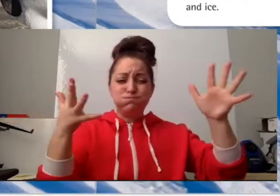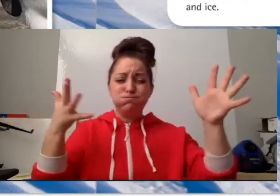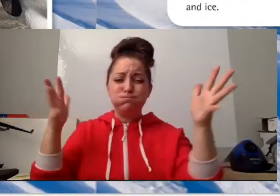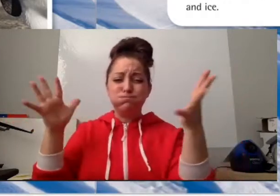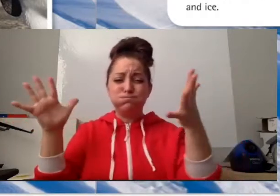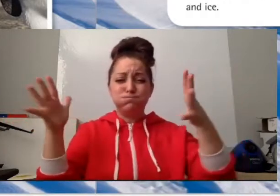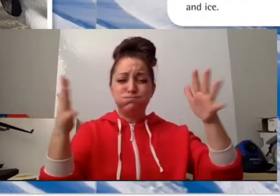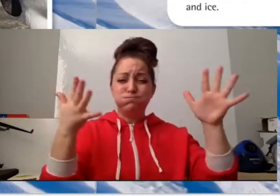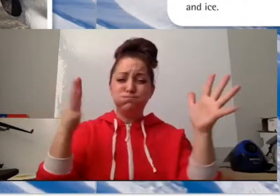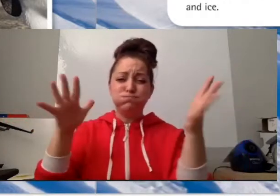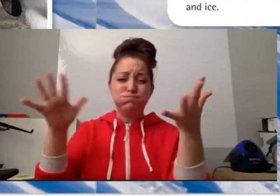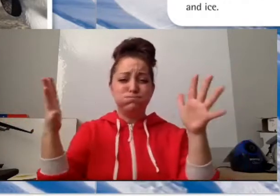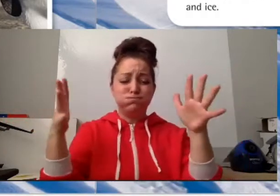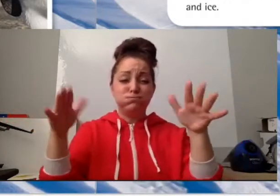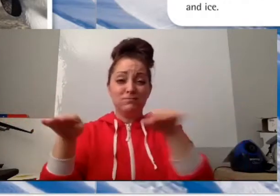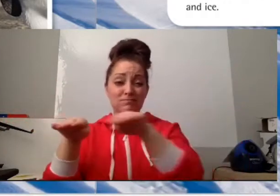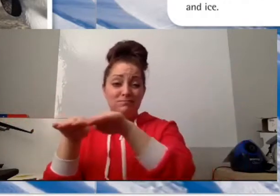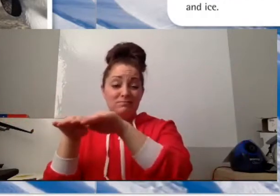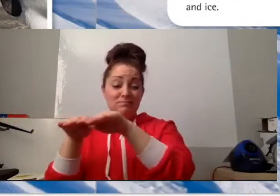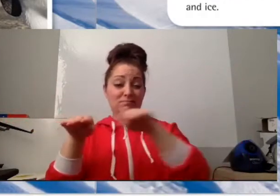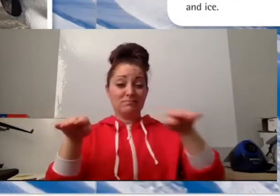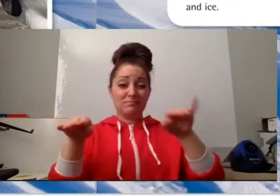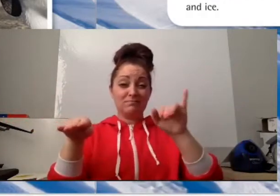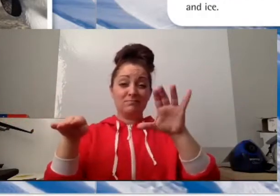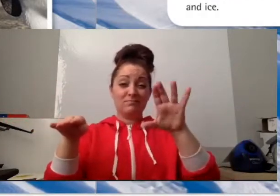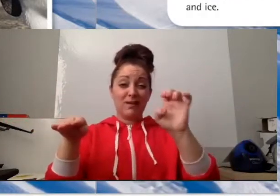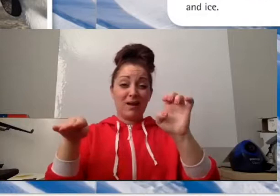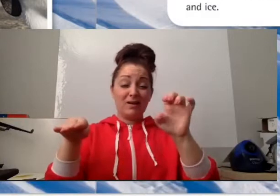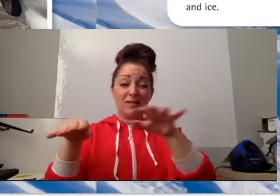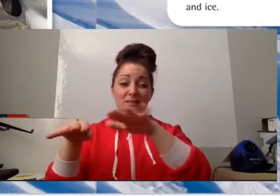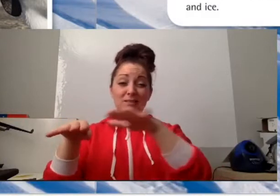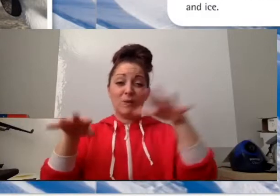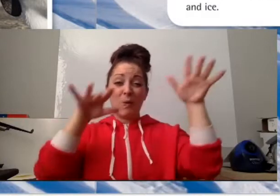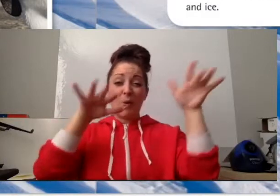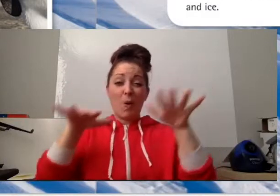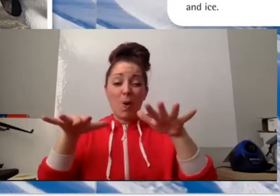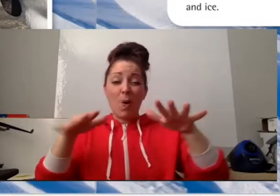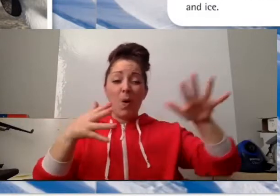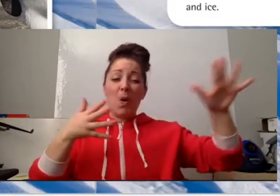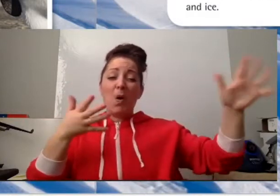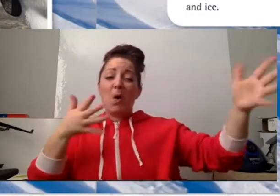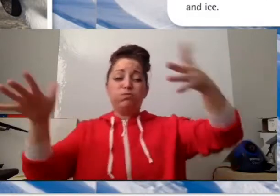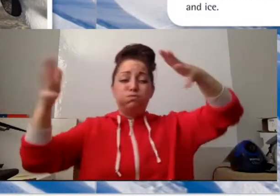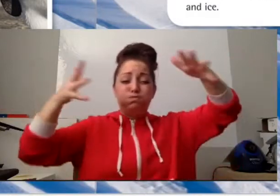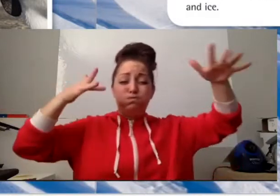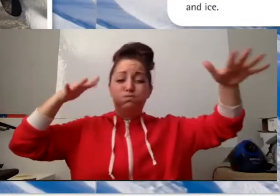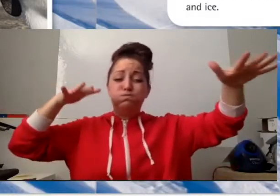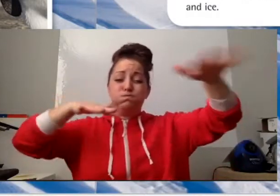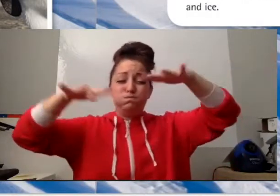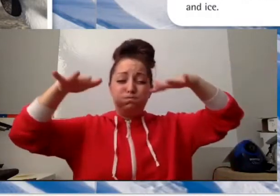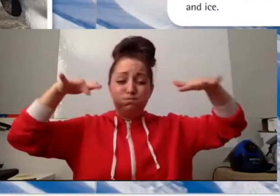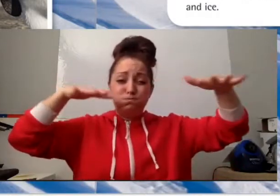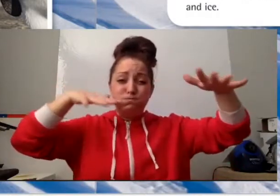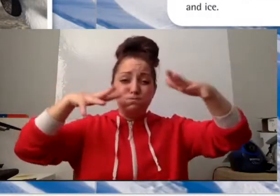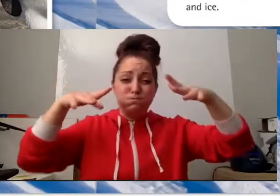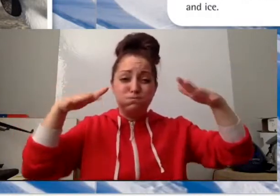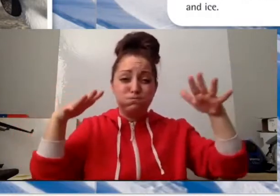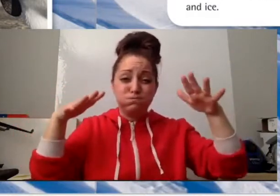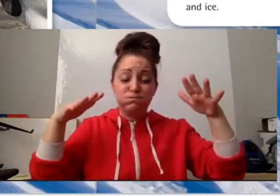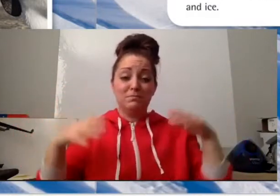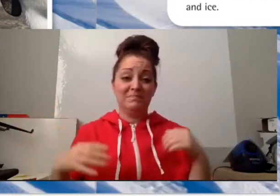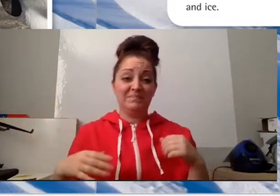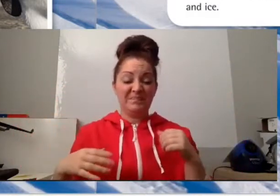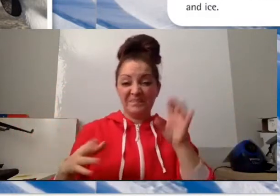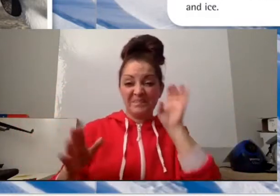A fierce wind howls. It whips snow across